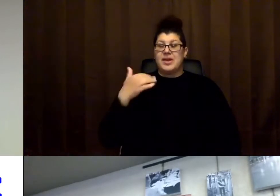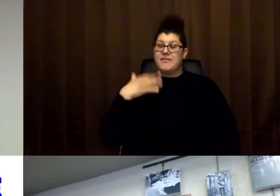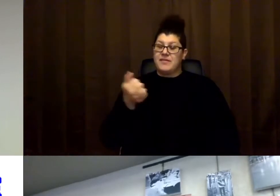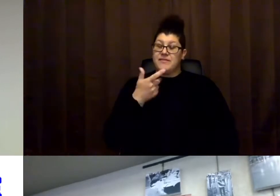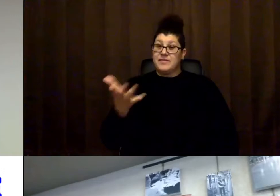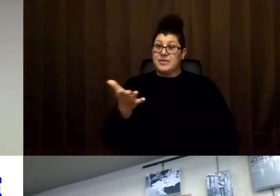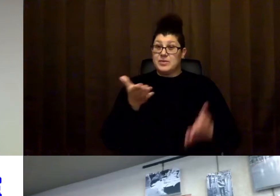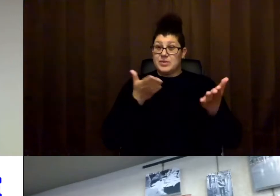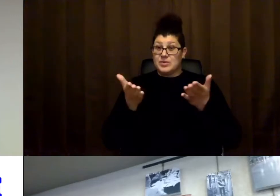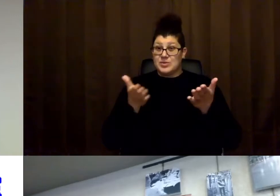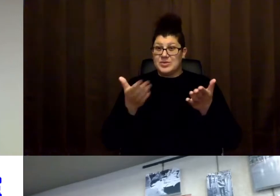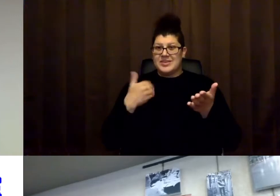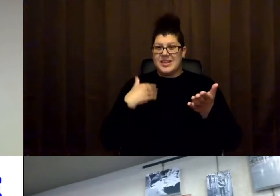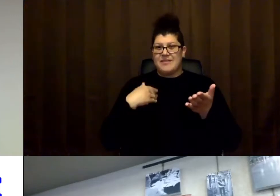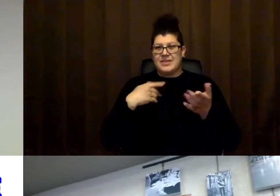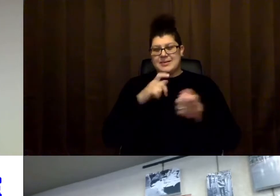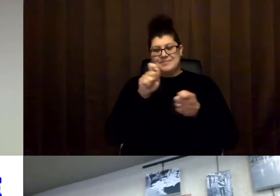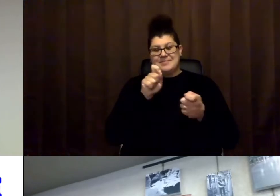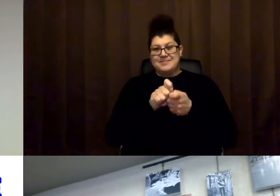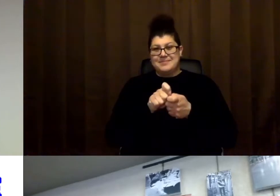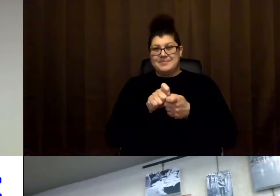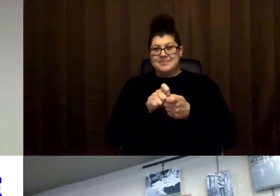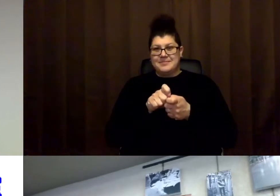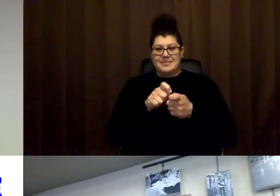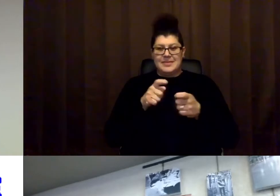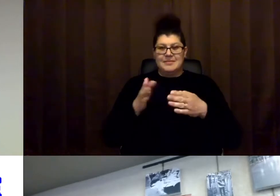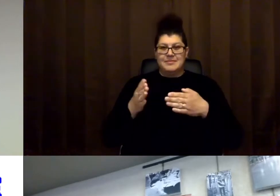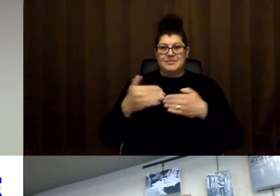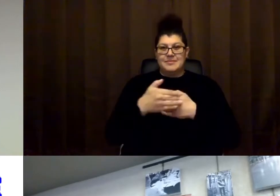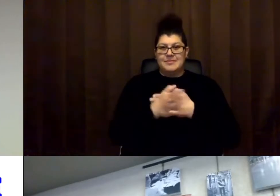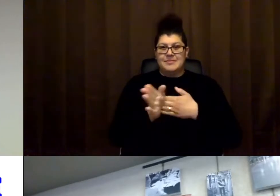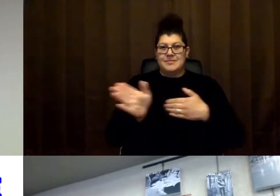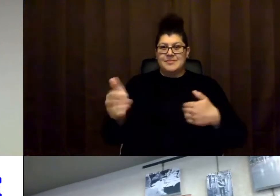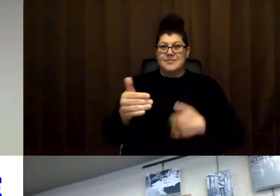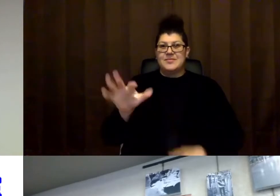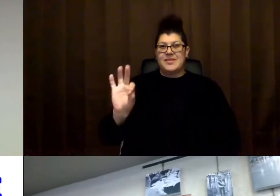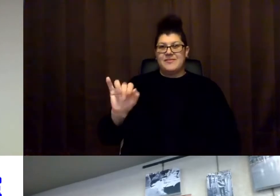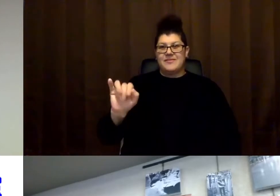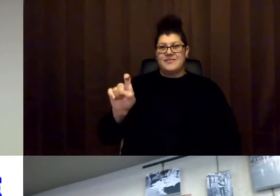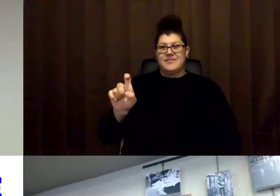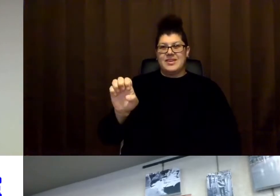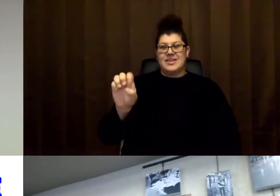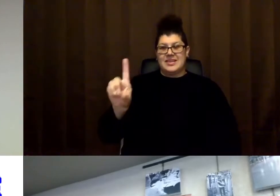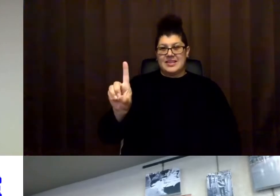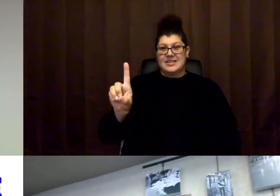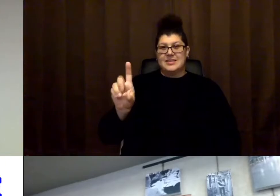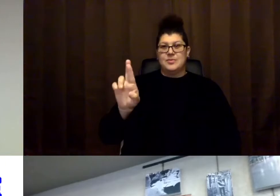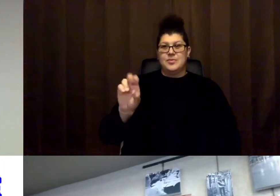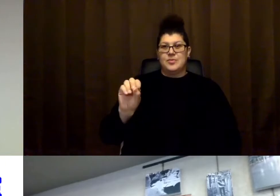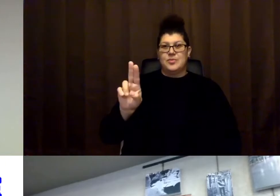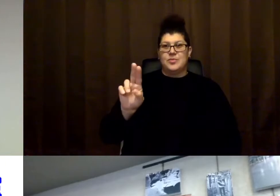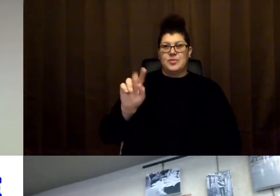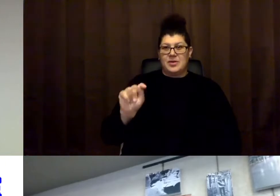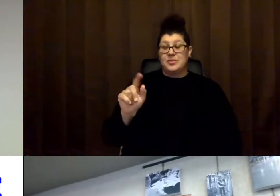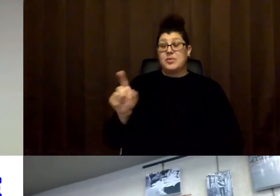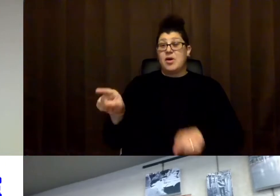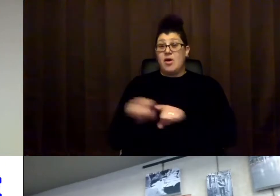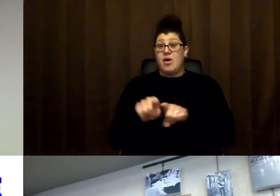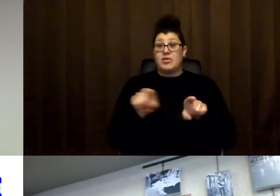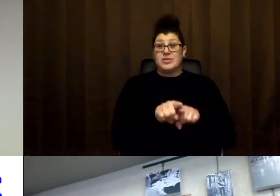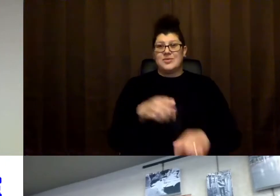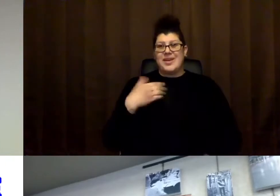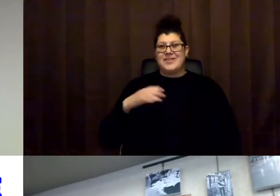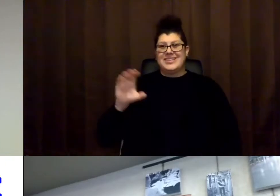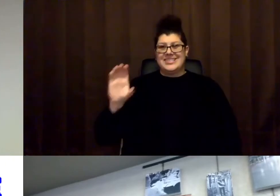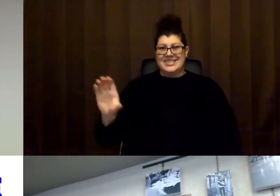our fixed route service, our ADA paratransit service, and we are also the operator of C-Carts for the rest of the